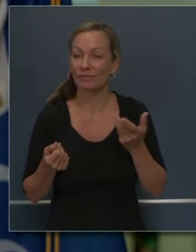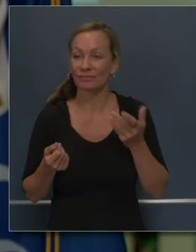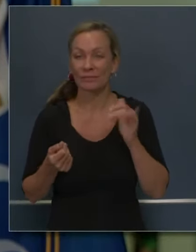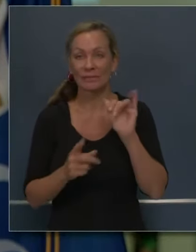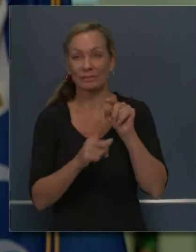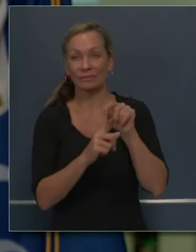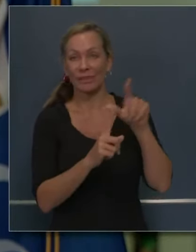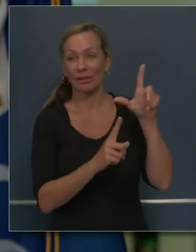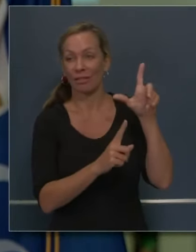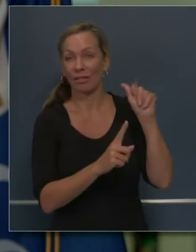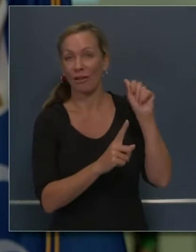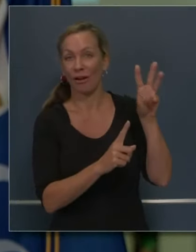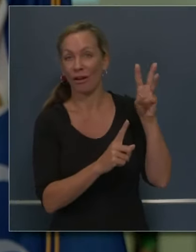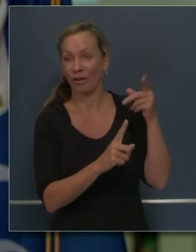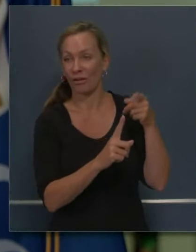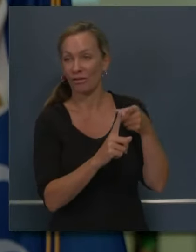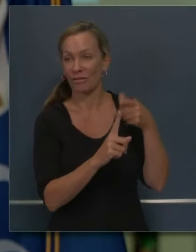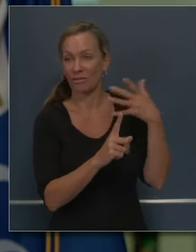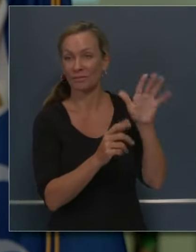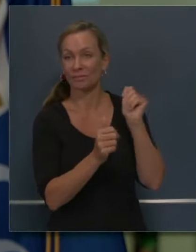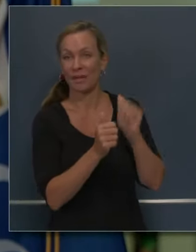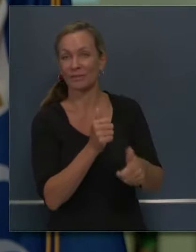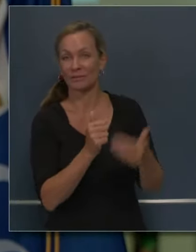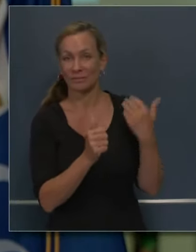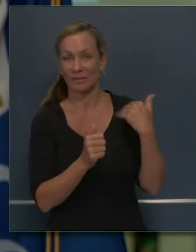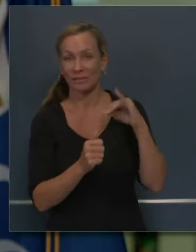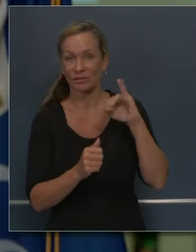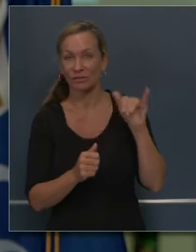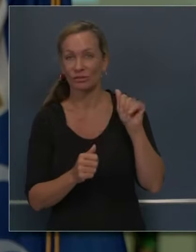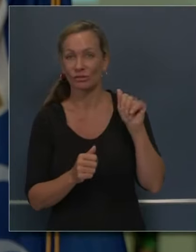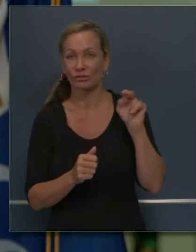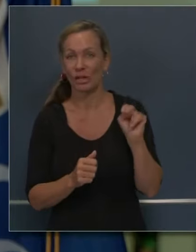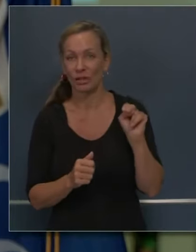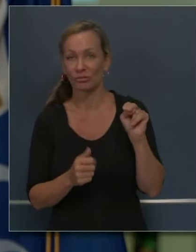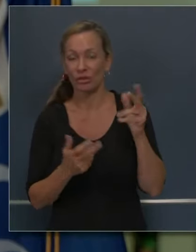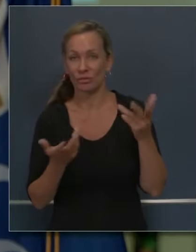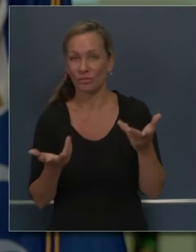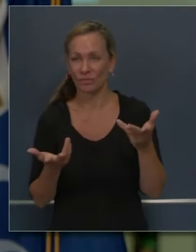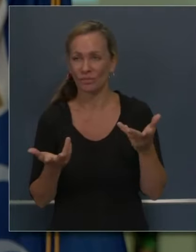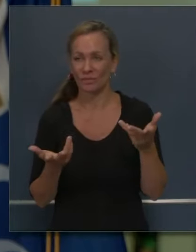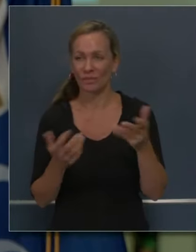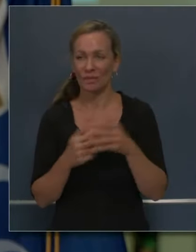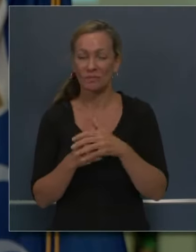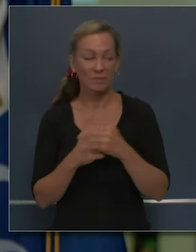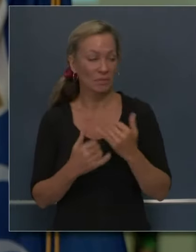effect. We are now not a year, but we're into the latter part of the year, and the